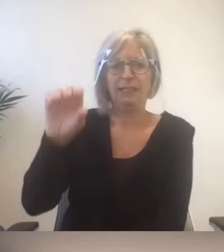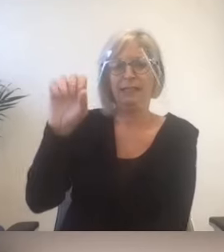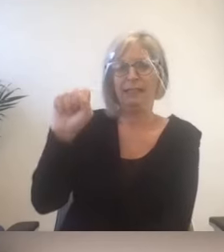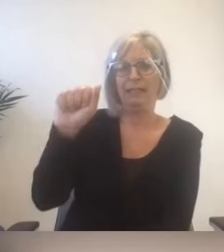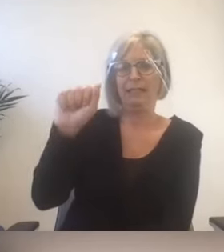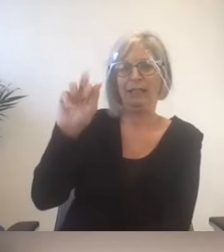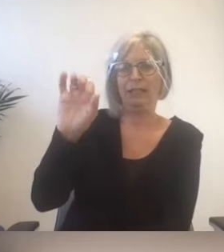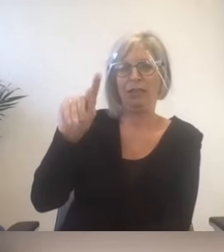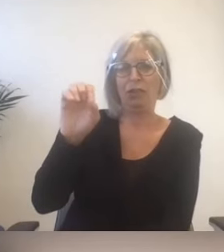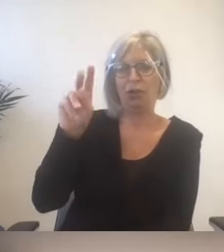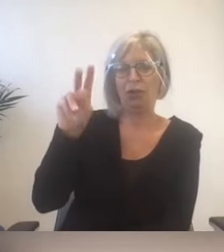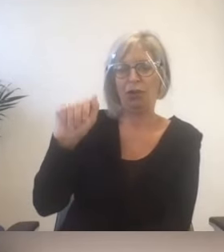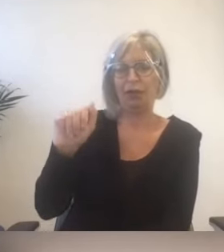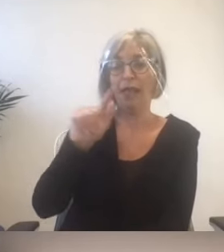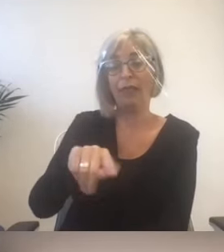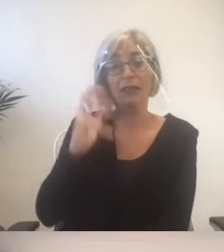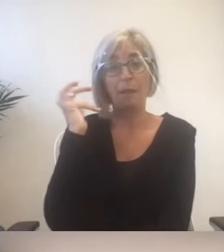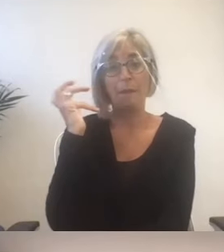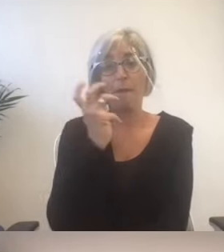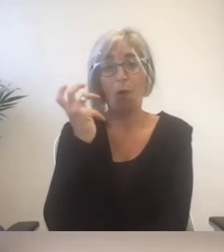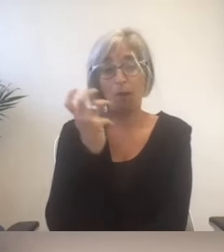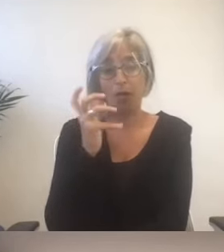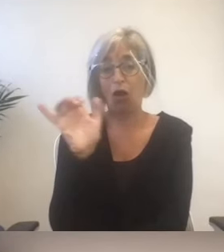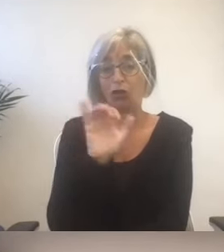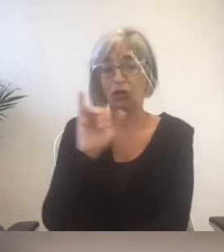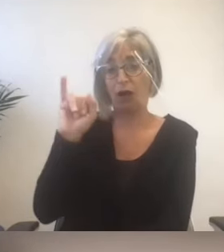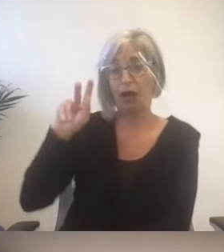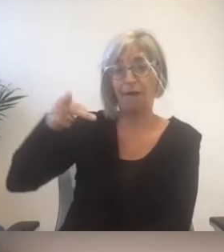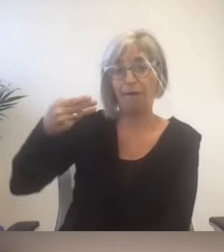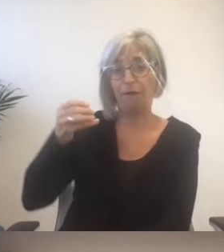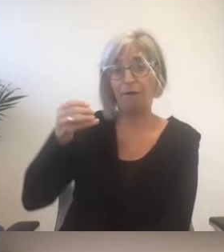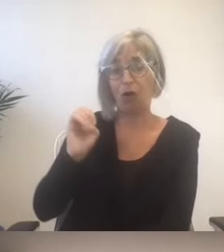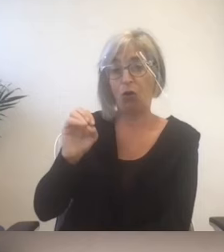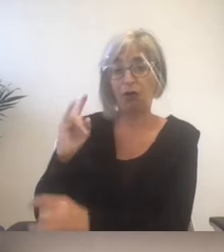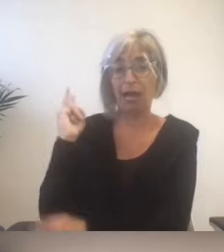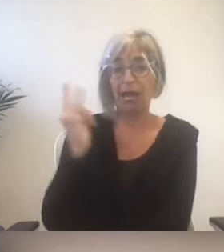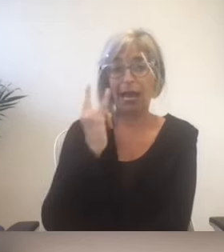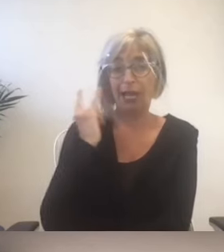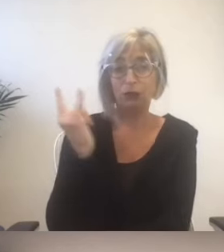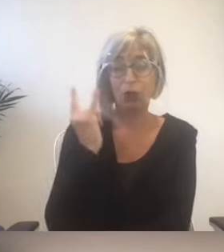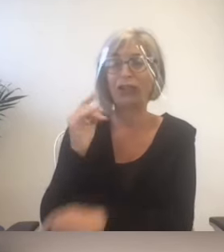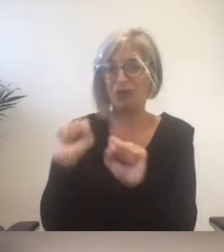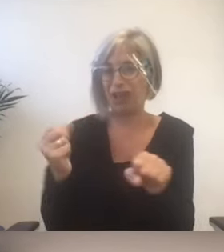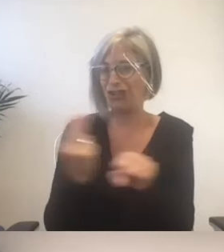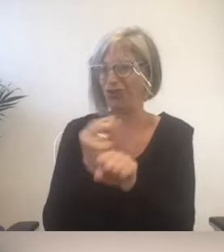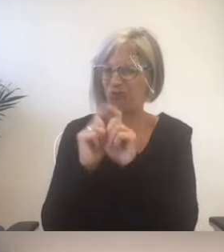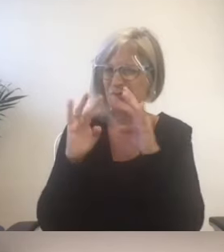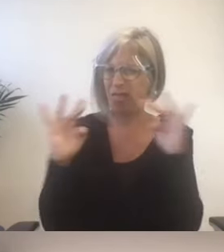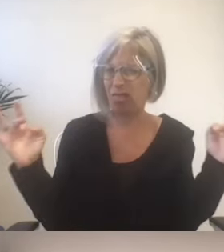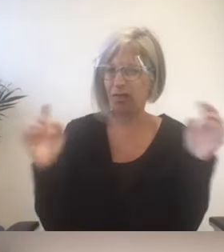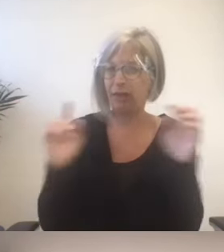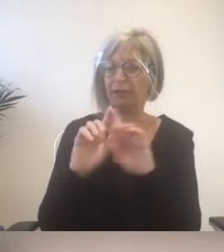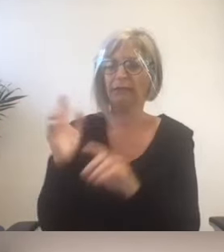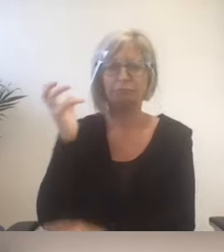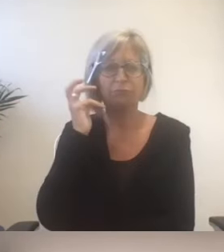So this is also mobile responsive, so you can pull it up on your iPhone, your Android, any kind of device. So from here, as you can